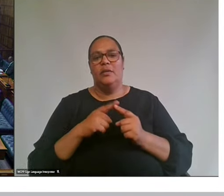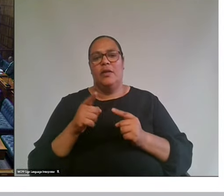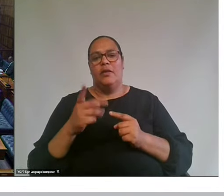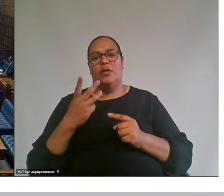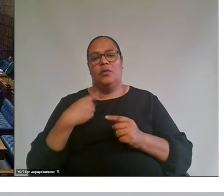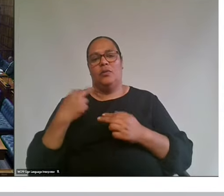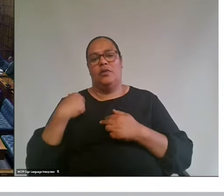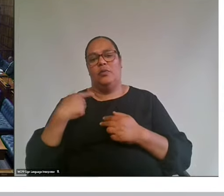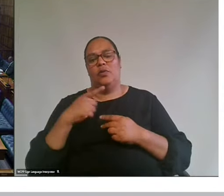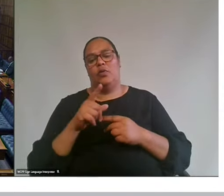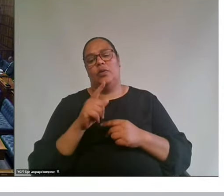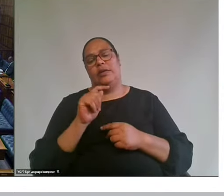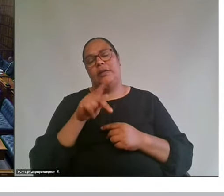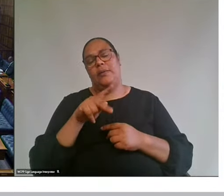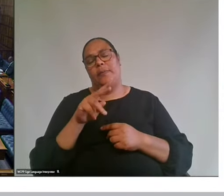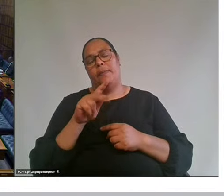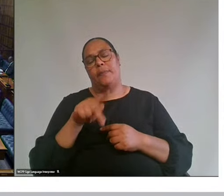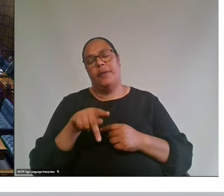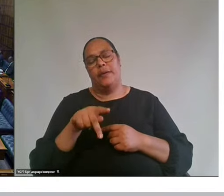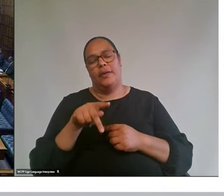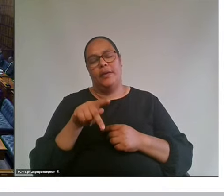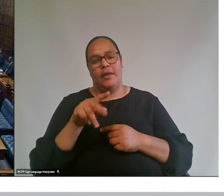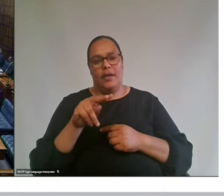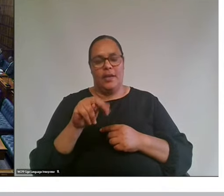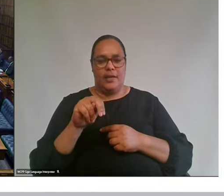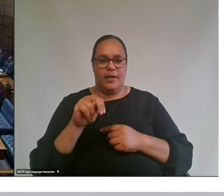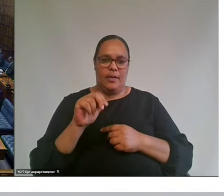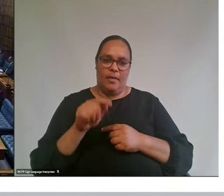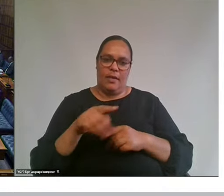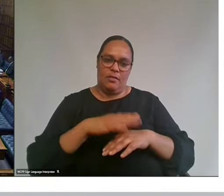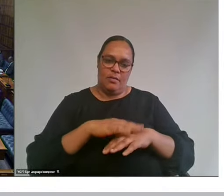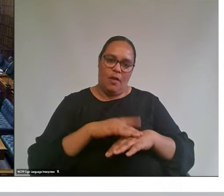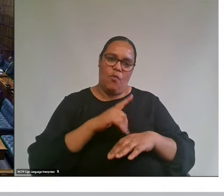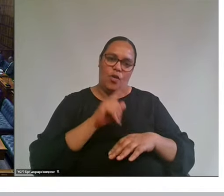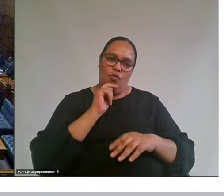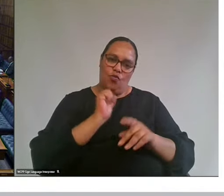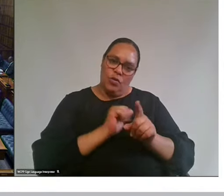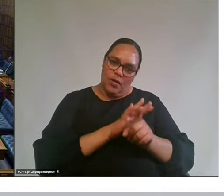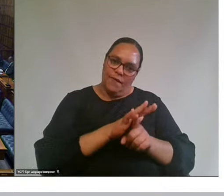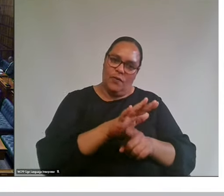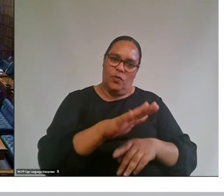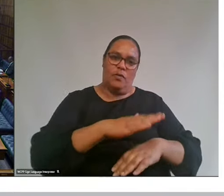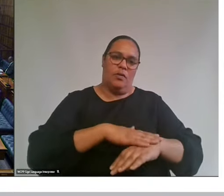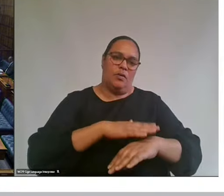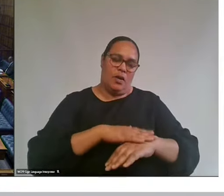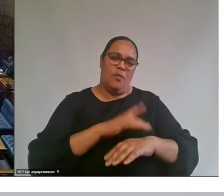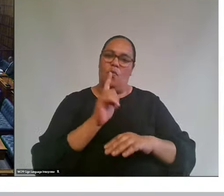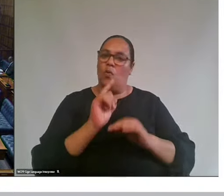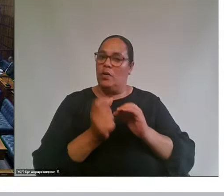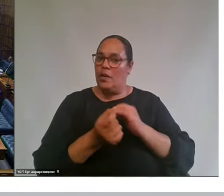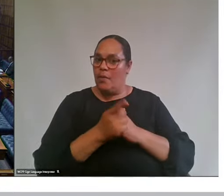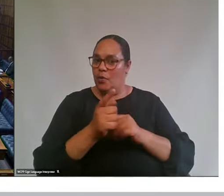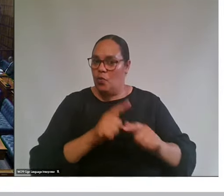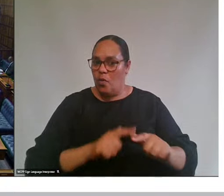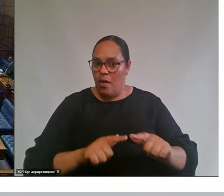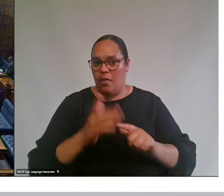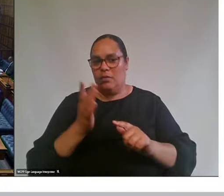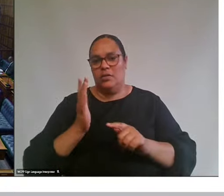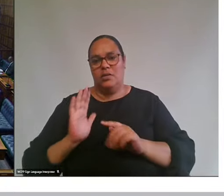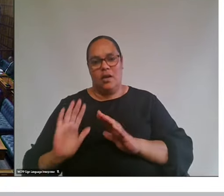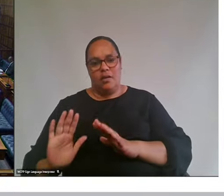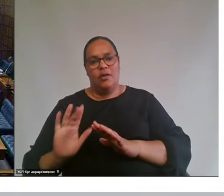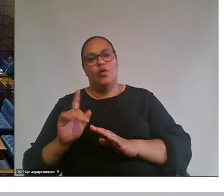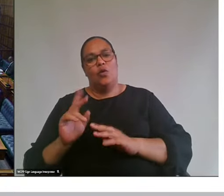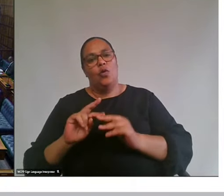responsibilities of tnpa at that time because they were very much influential then to what happens on the lands side and that